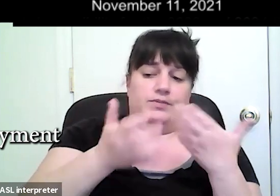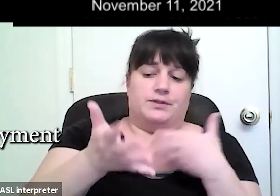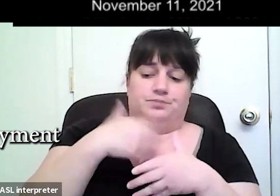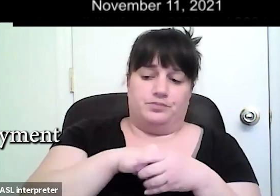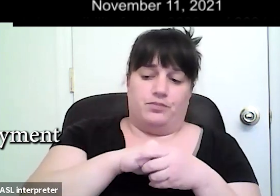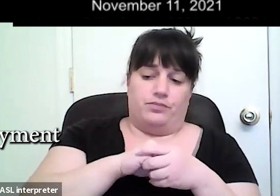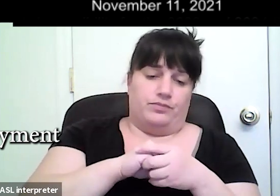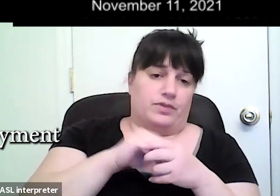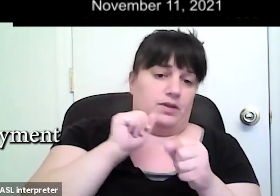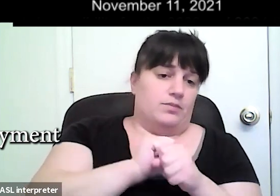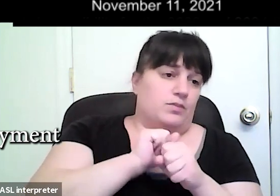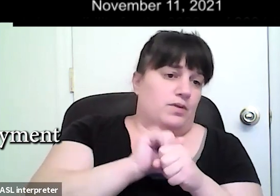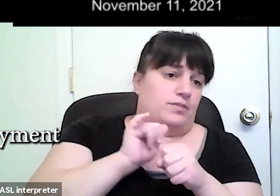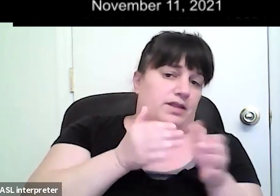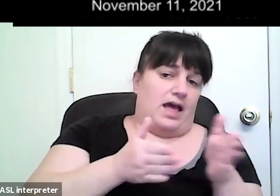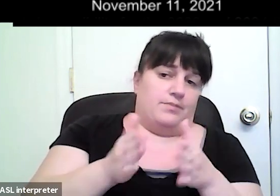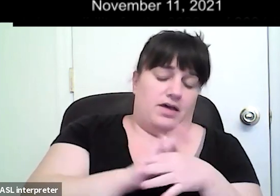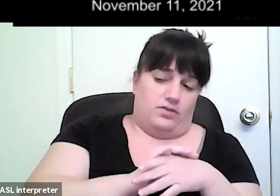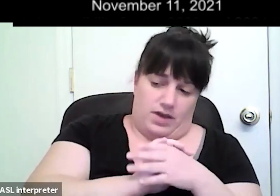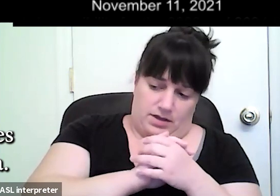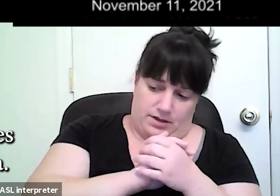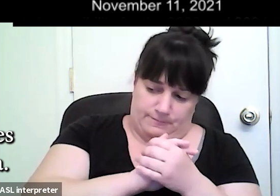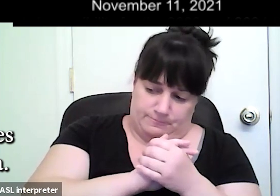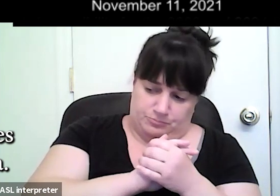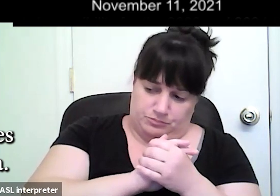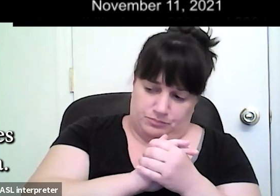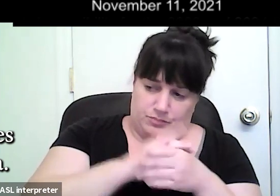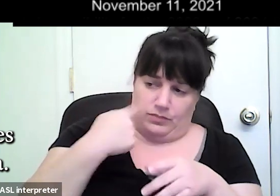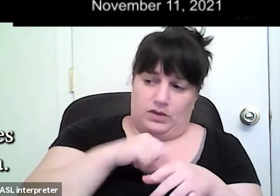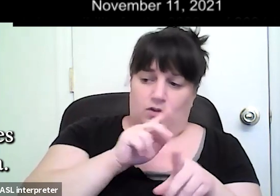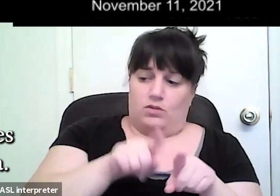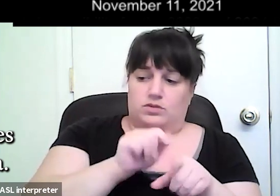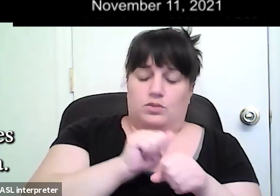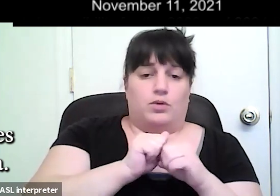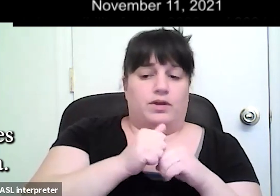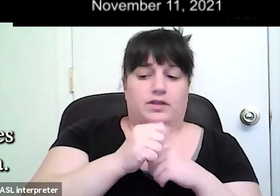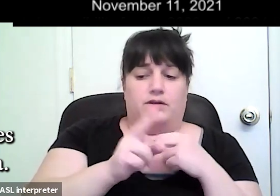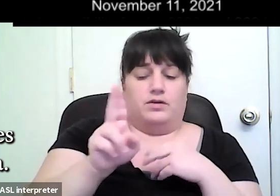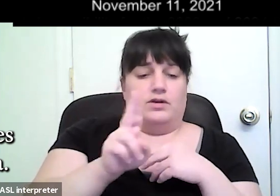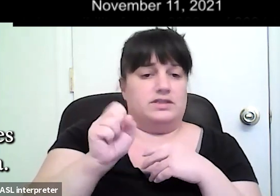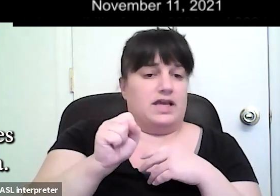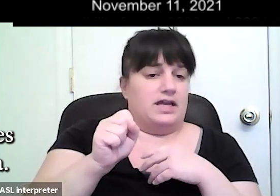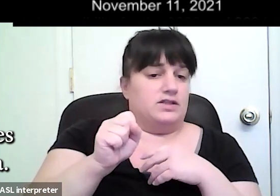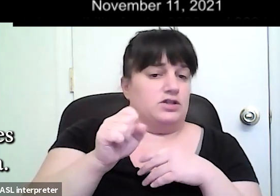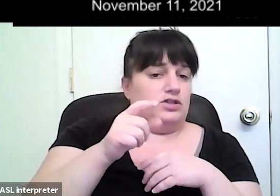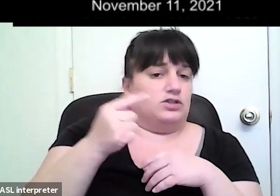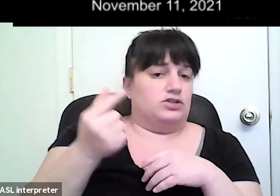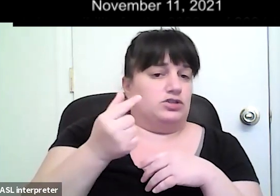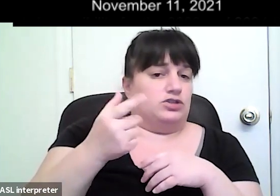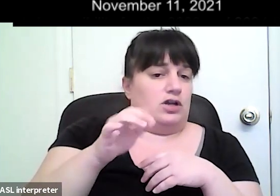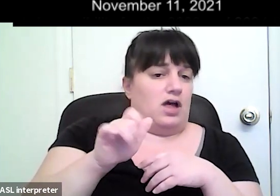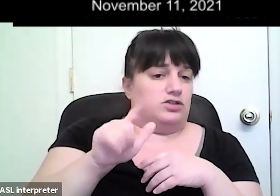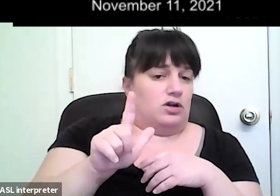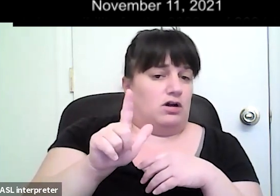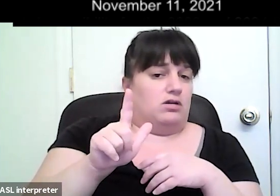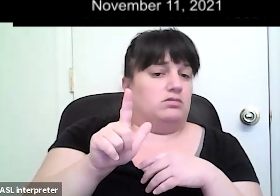in employment in that pathway. We also work with the United States Geological Survey, and it's called a step-up